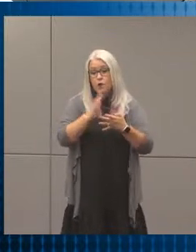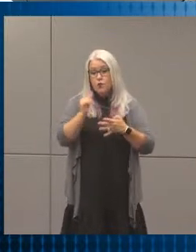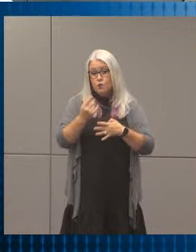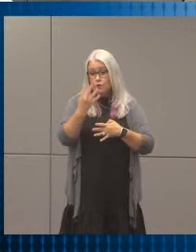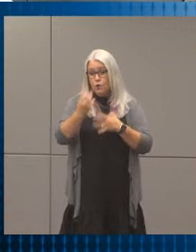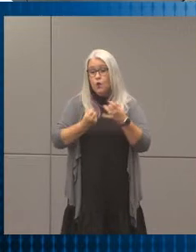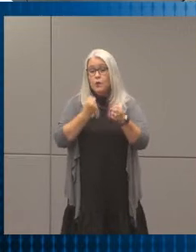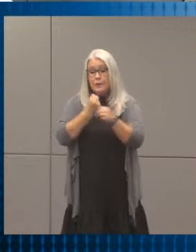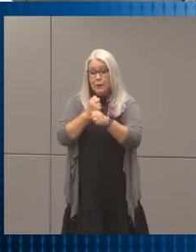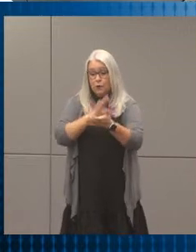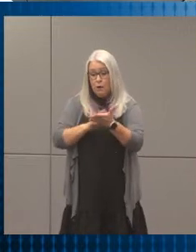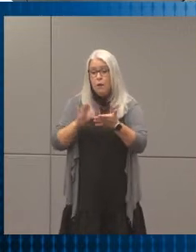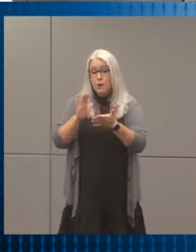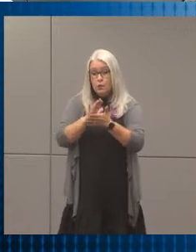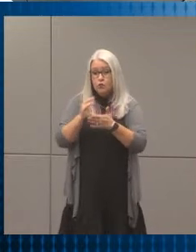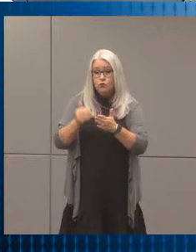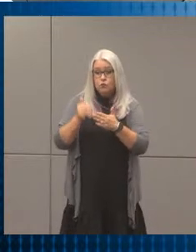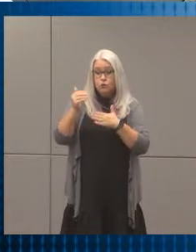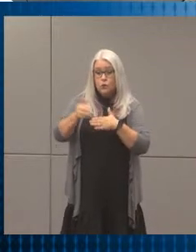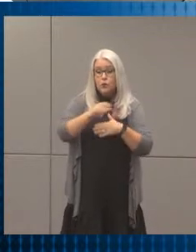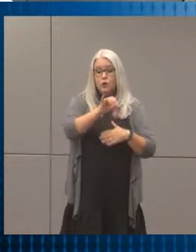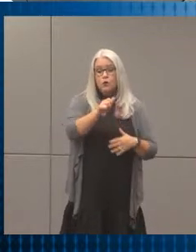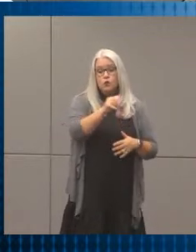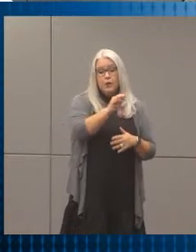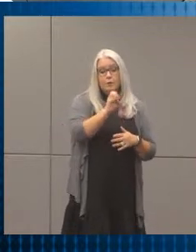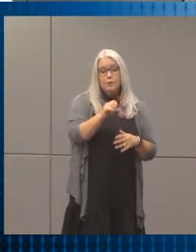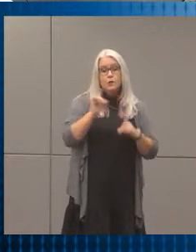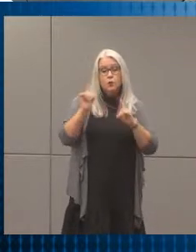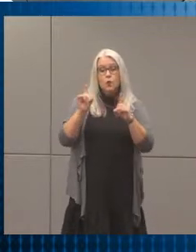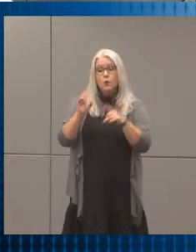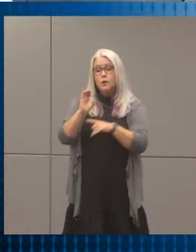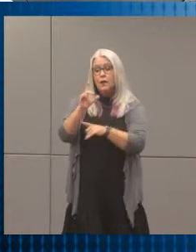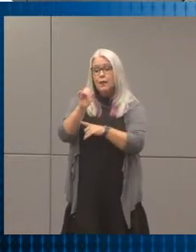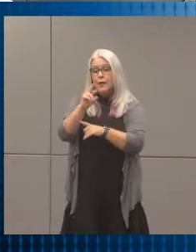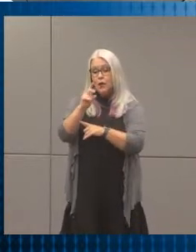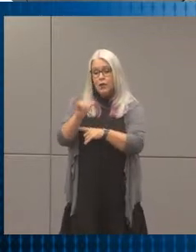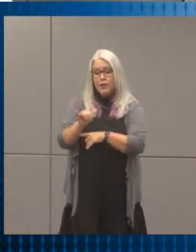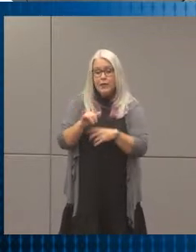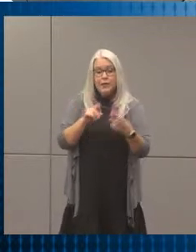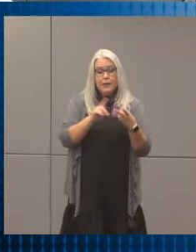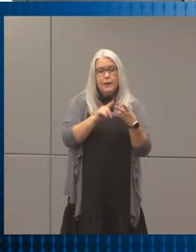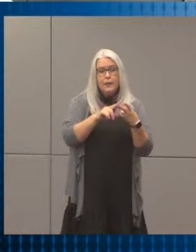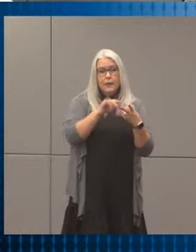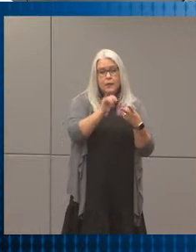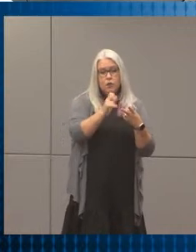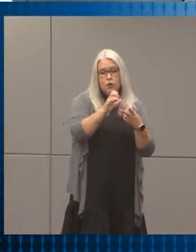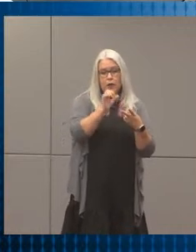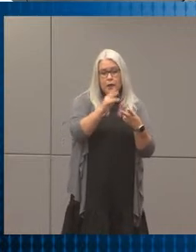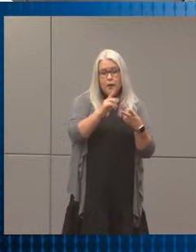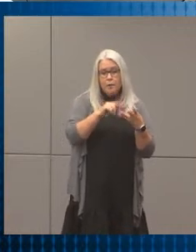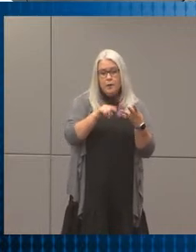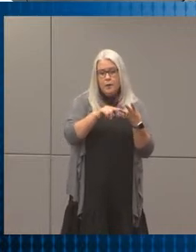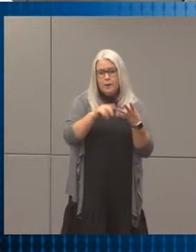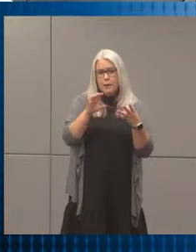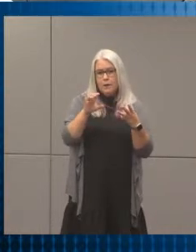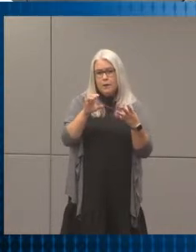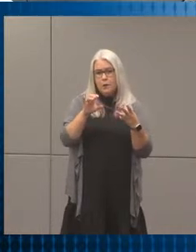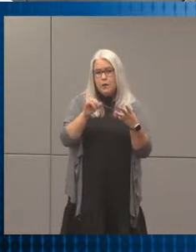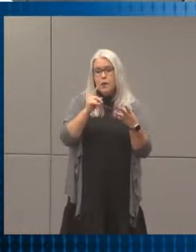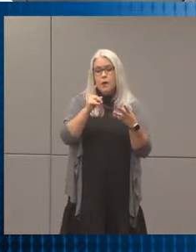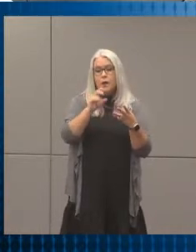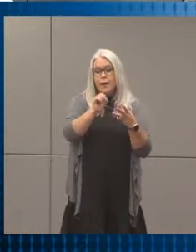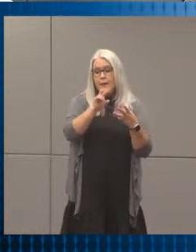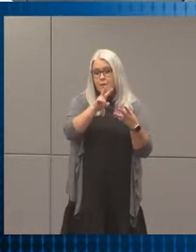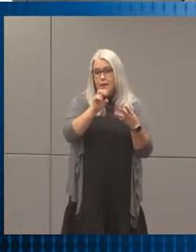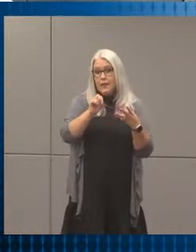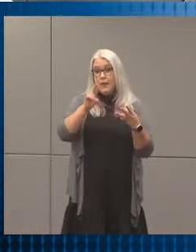institutions. James Armbrust is going to Cleary. Ashton Golan and Jacob Zink are both going to SVSU on